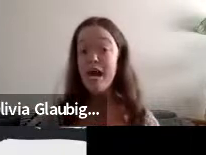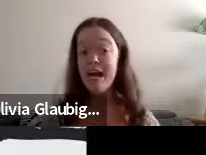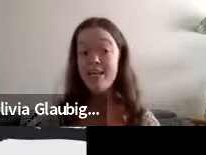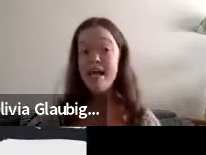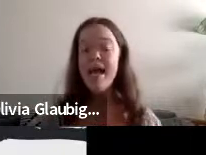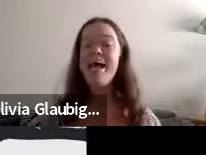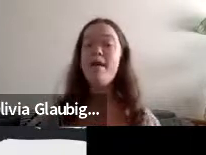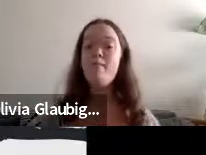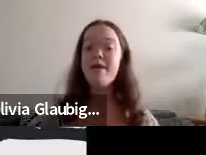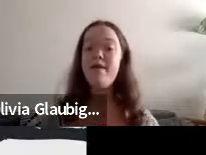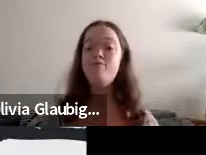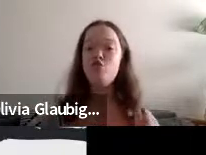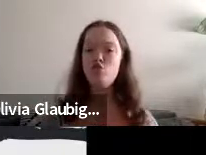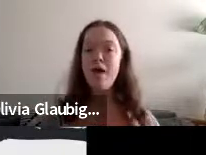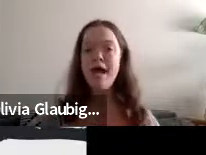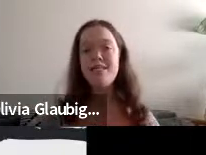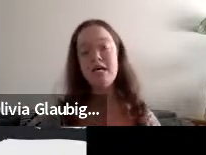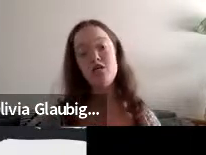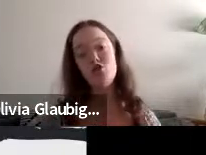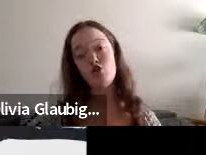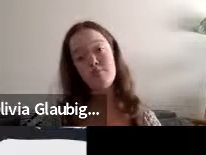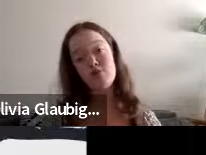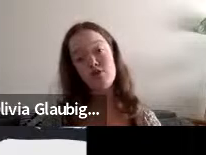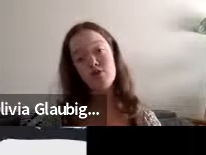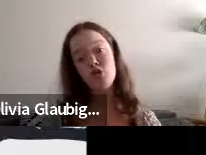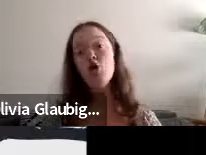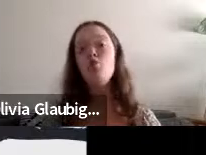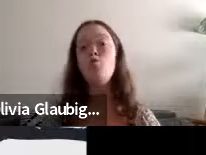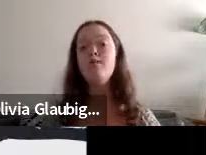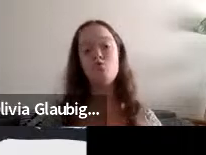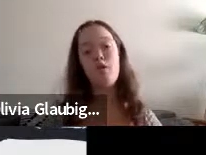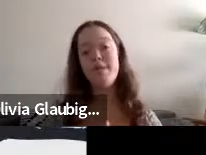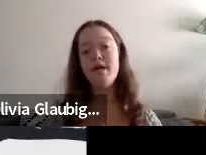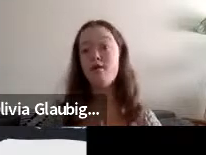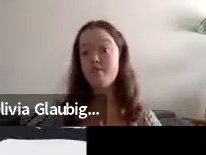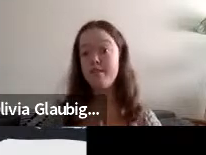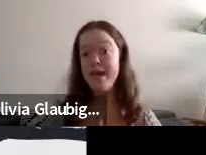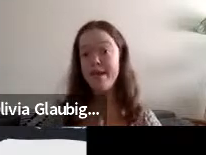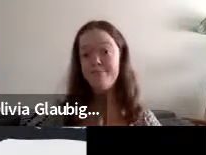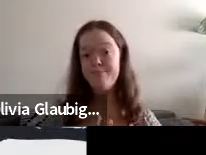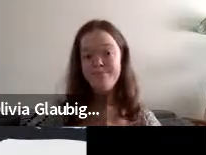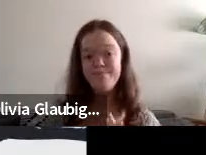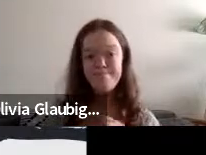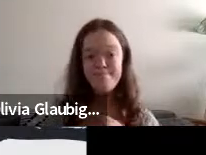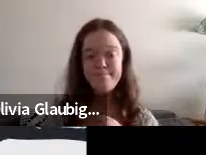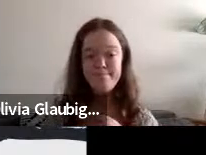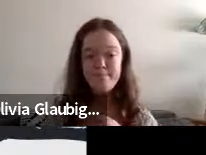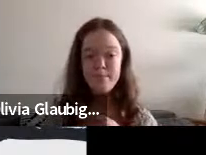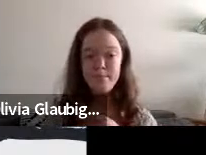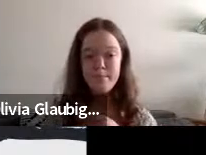the chat. And then we have 2 ASL interpreters who will be swapping off today.